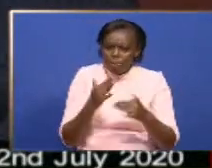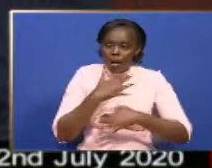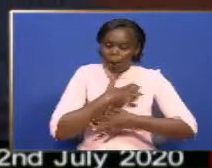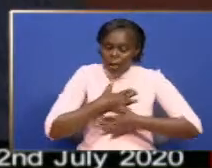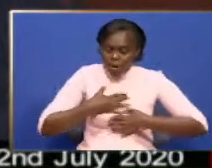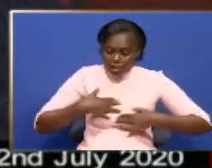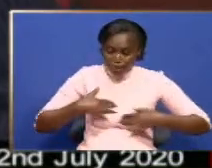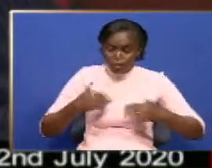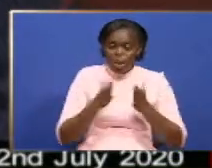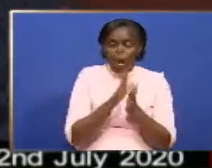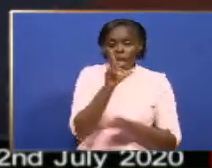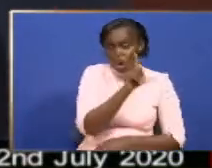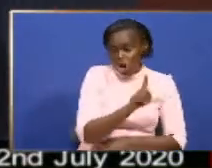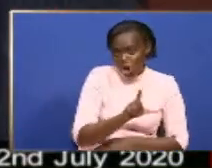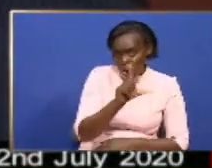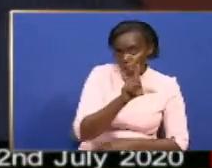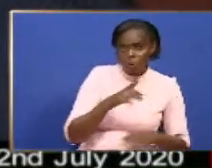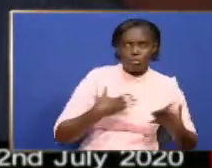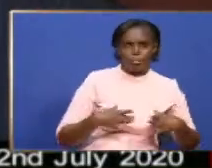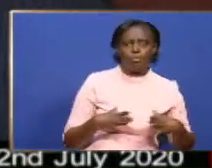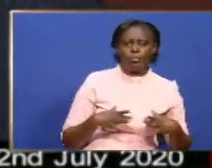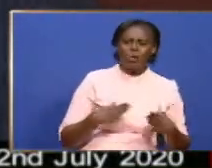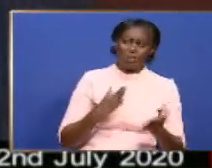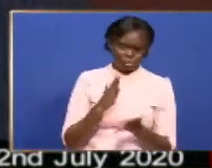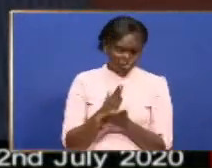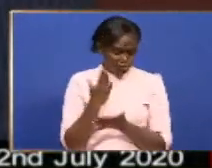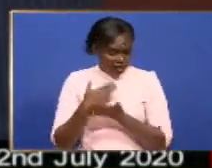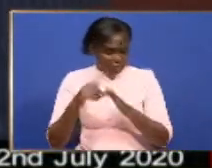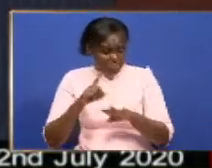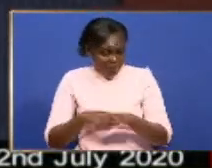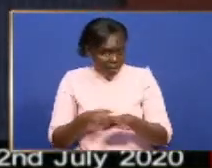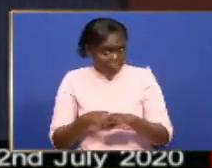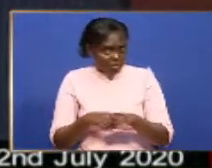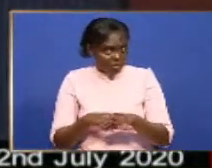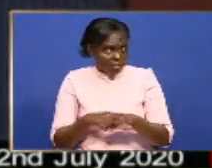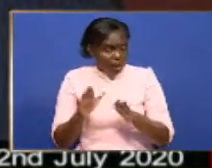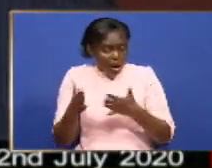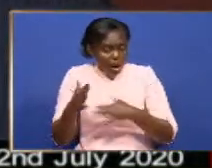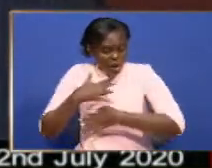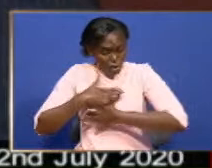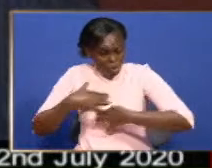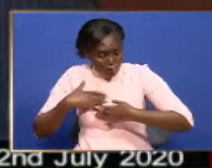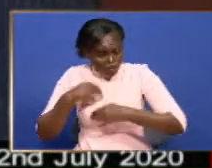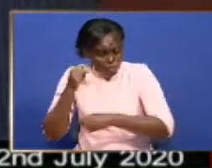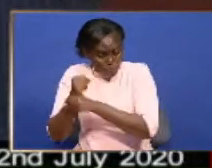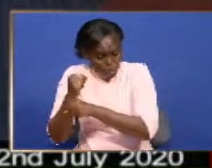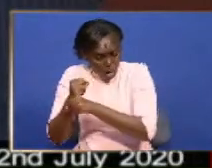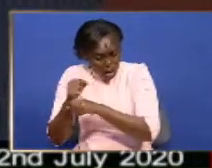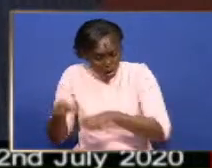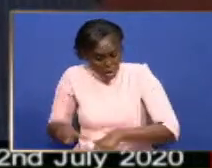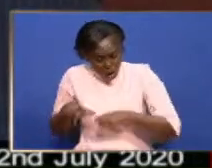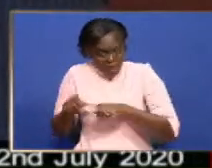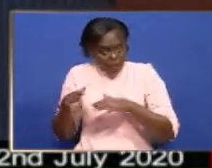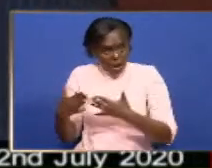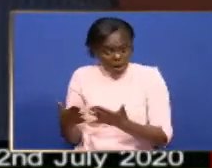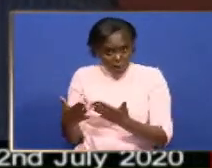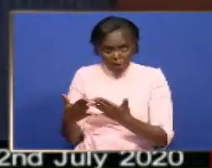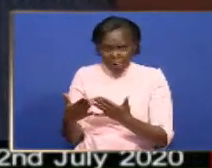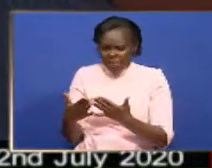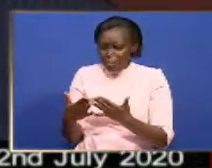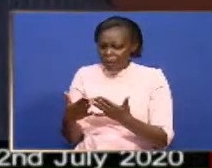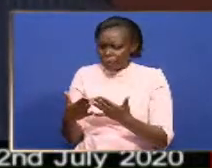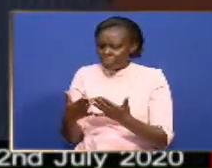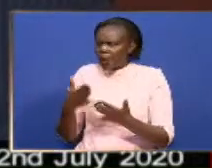versus our locals. It's true, Madam Speaker, sometimes how refugees are treated in this country preferably